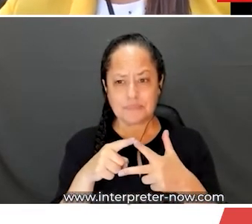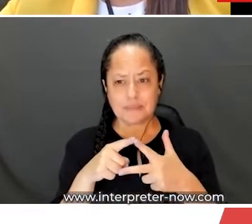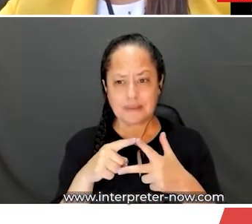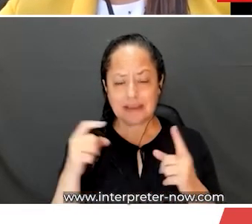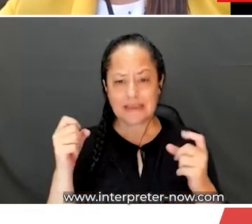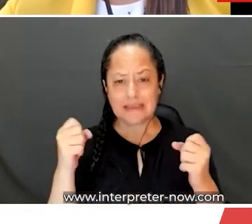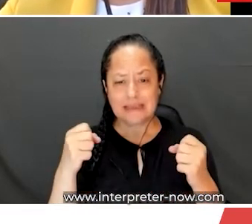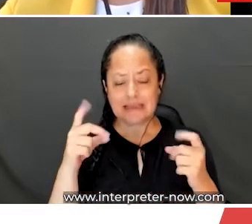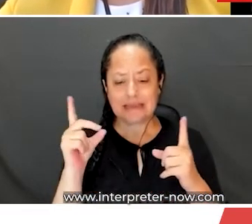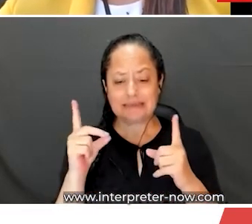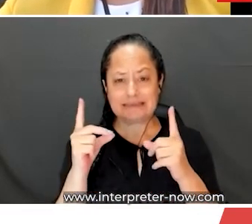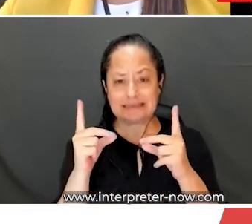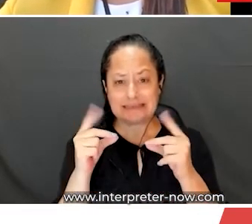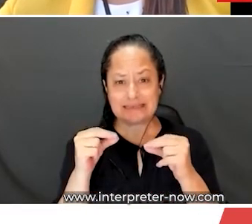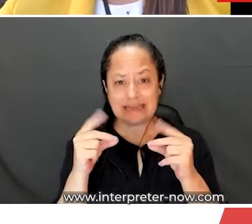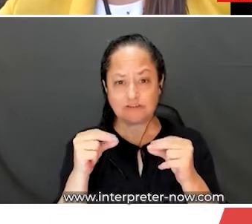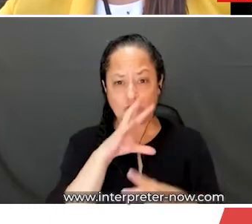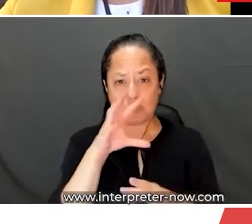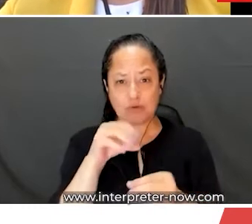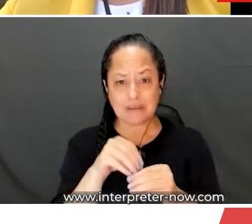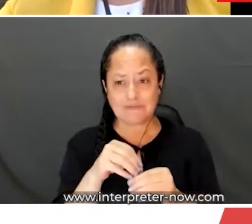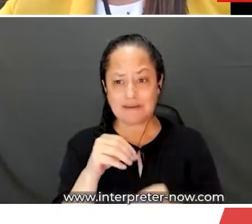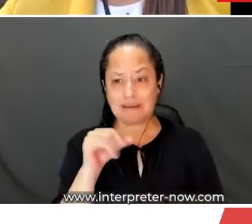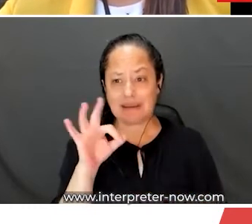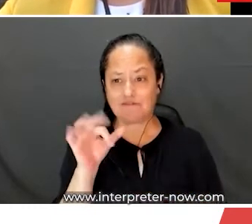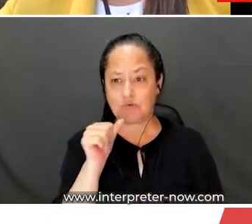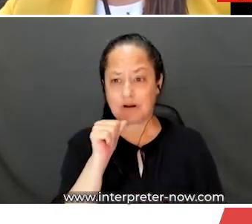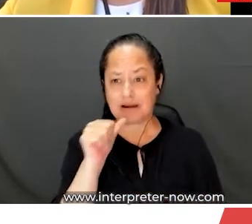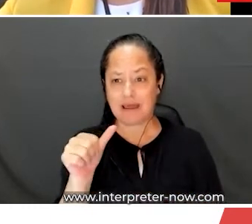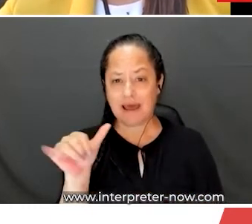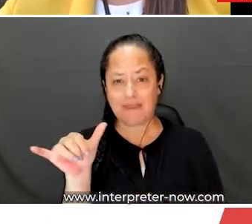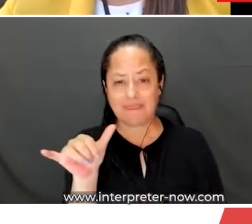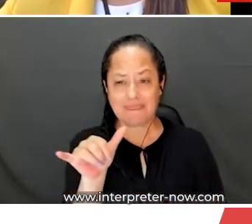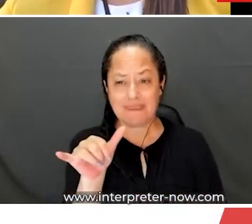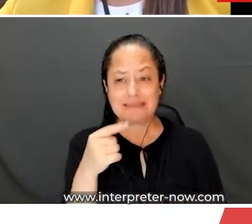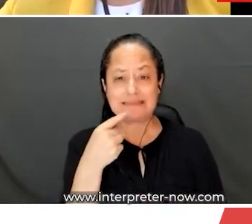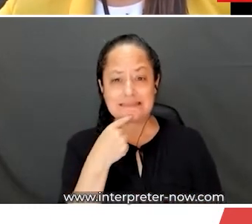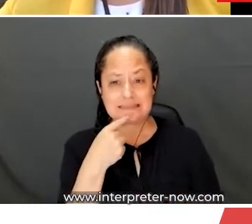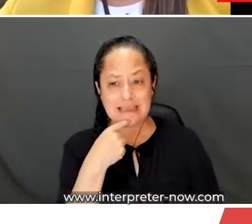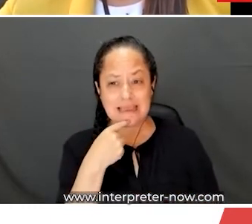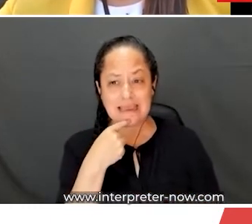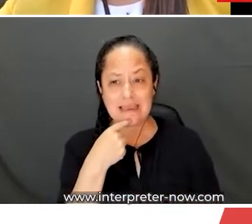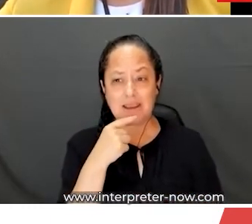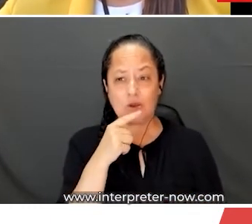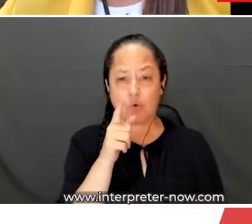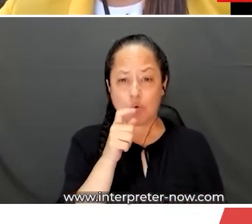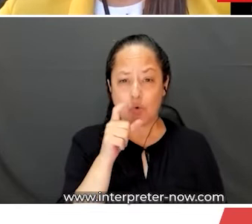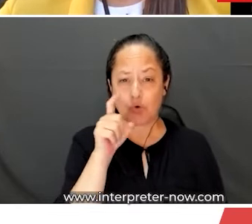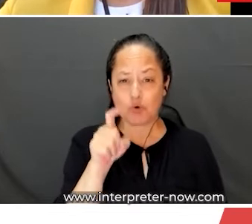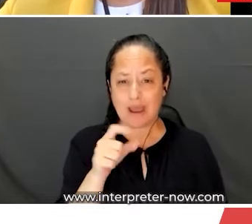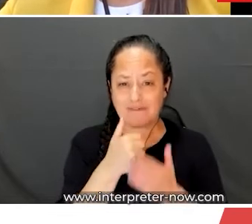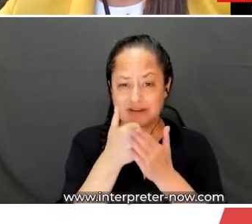inclusivity, because if we're not seen, how are you going to know who you have to help, who you